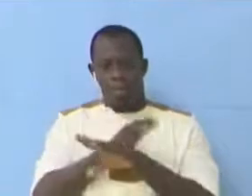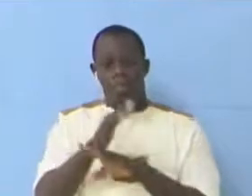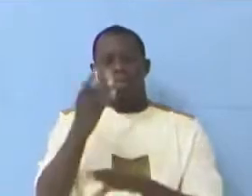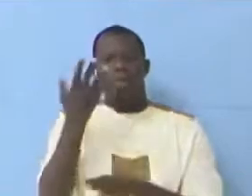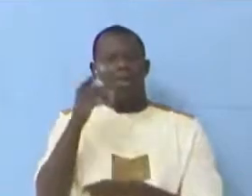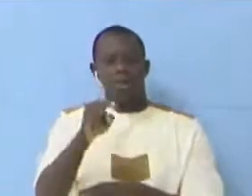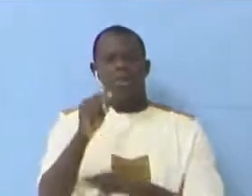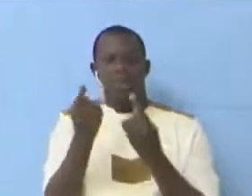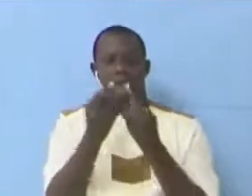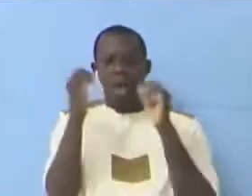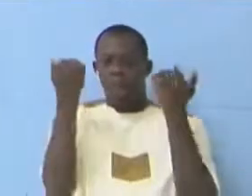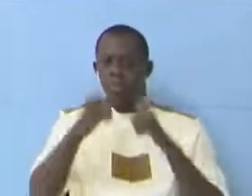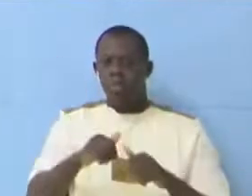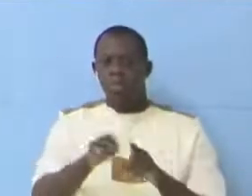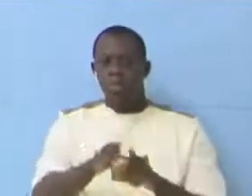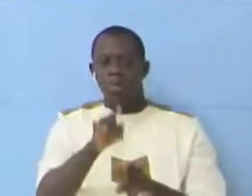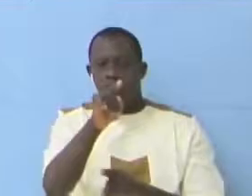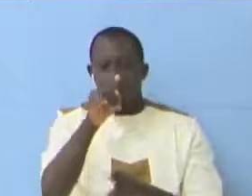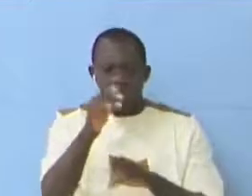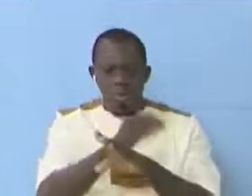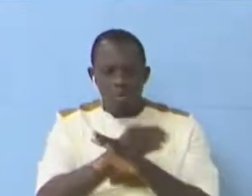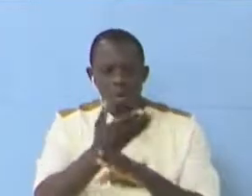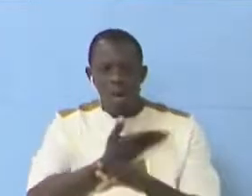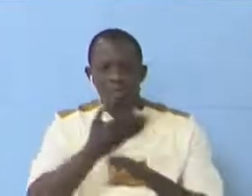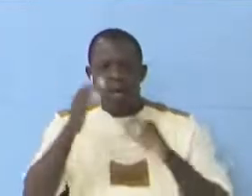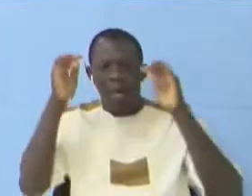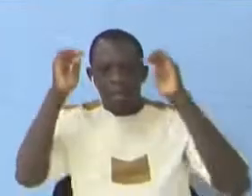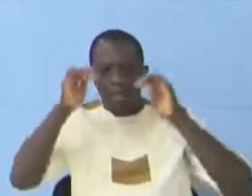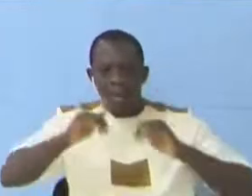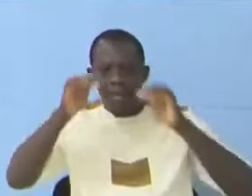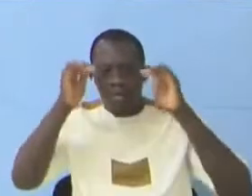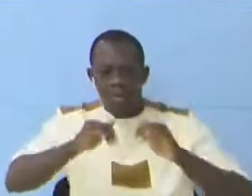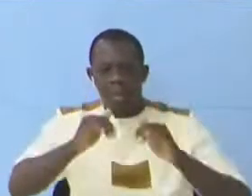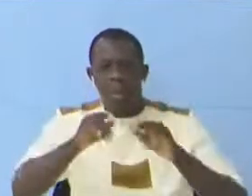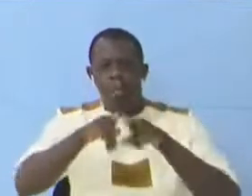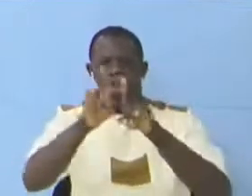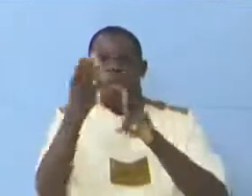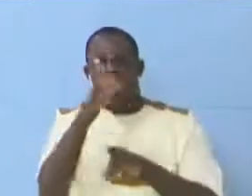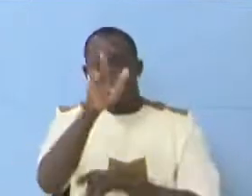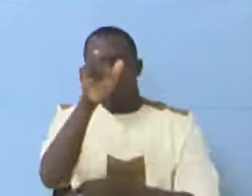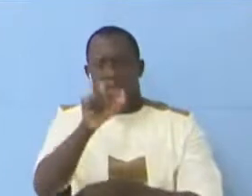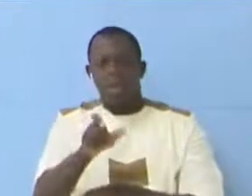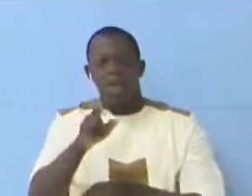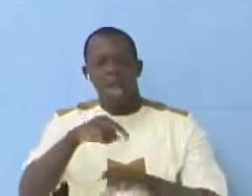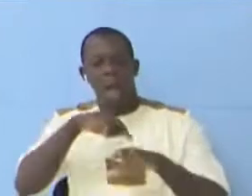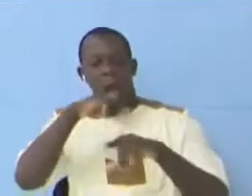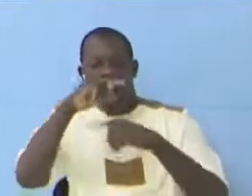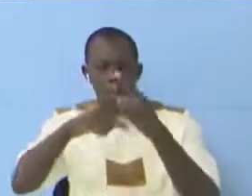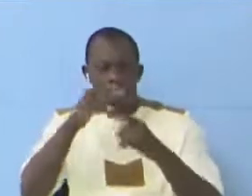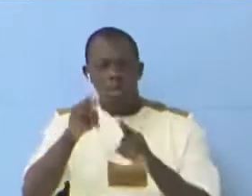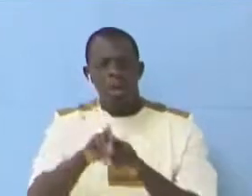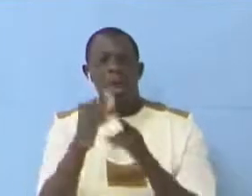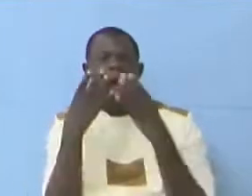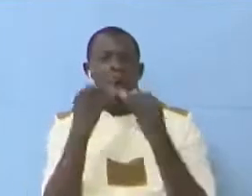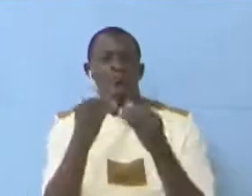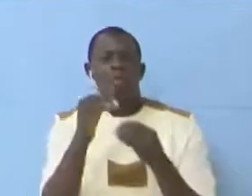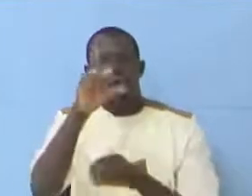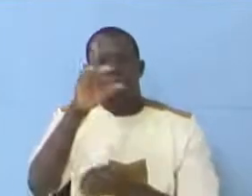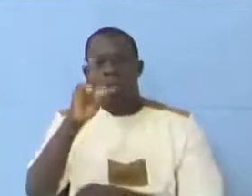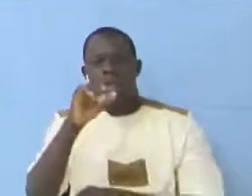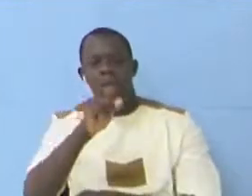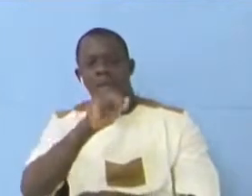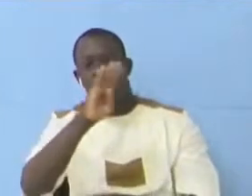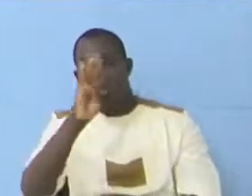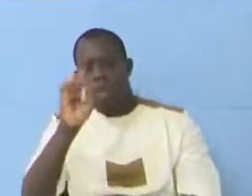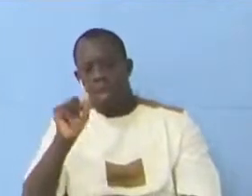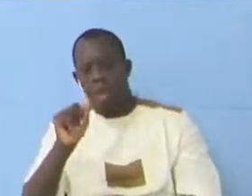have a meeting with anybody wherein concerns were raised as to how Daba may have escaped and things